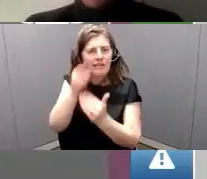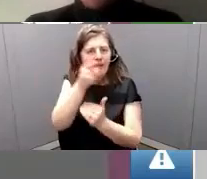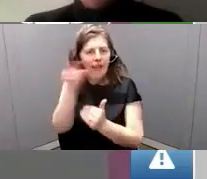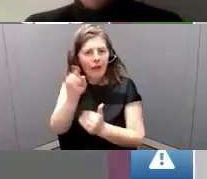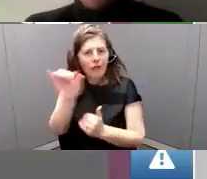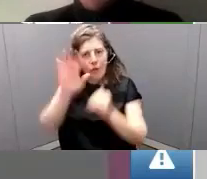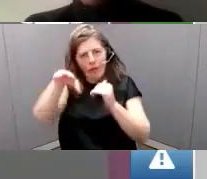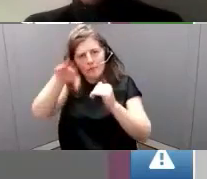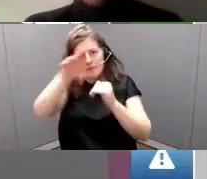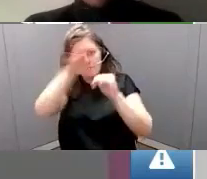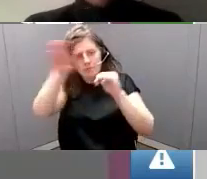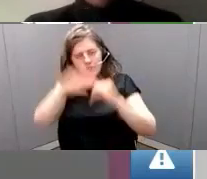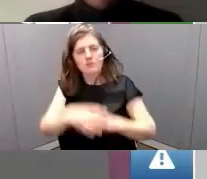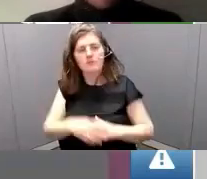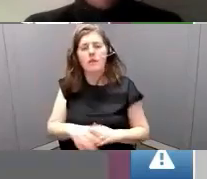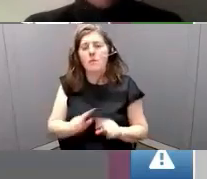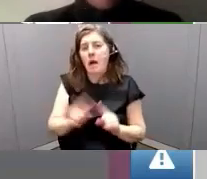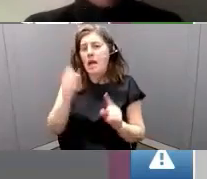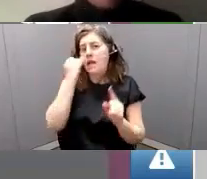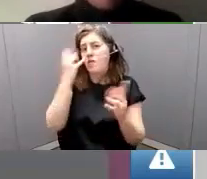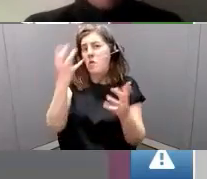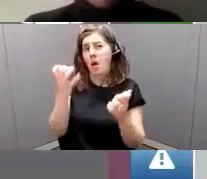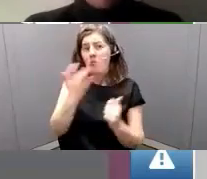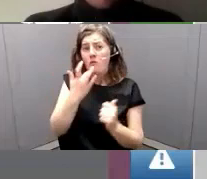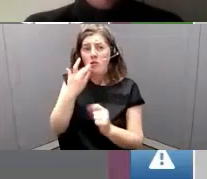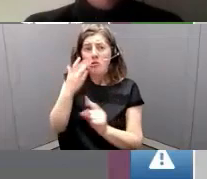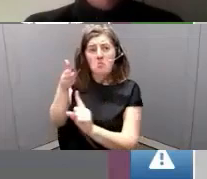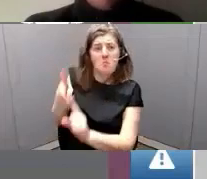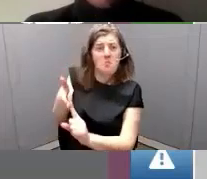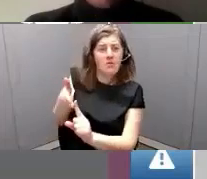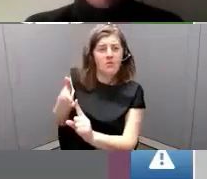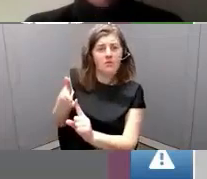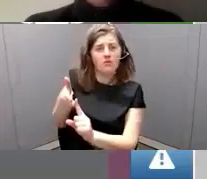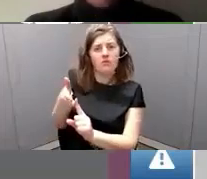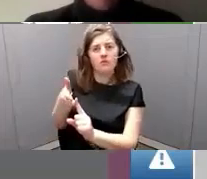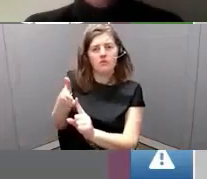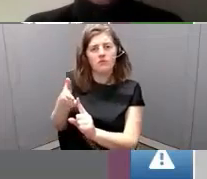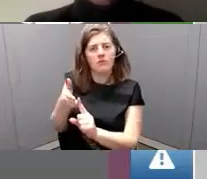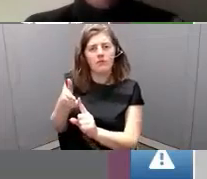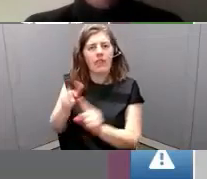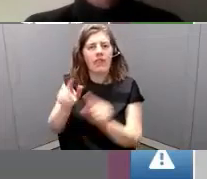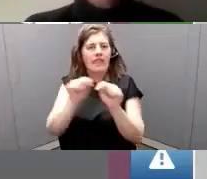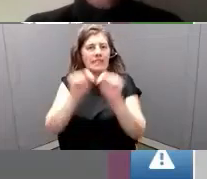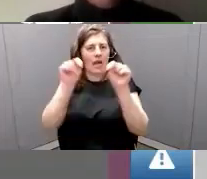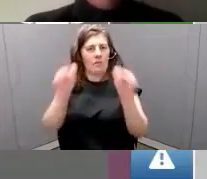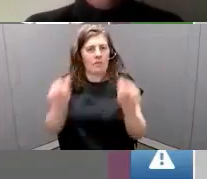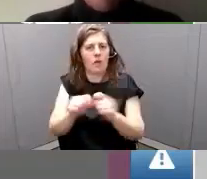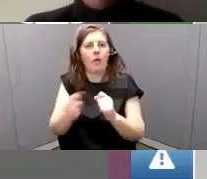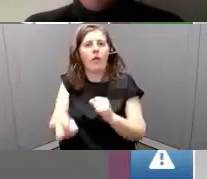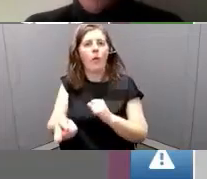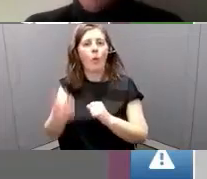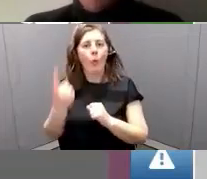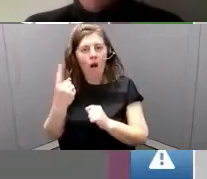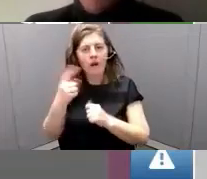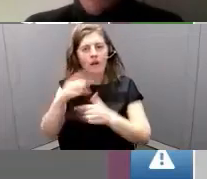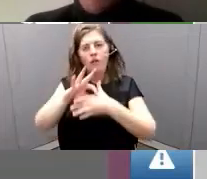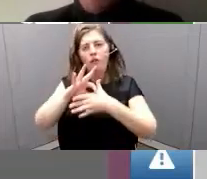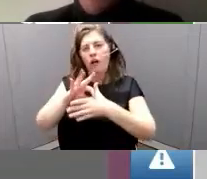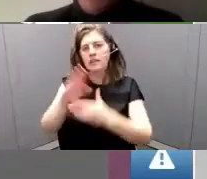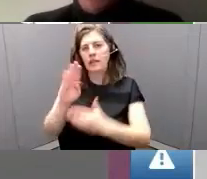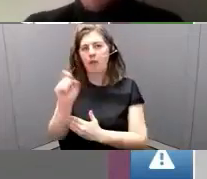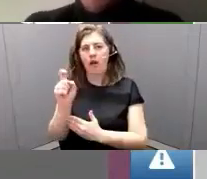But if you want to go that route, the template with the one content box is your best